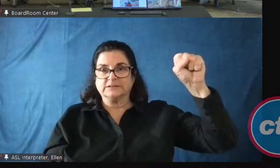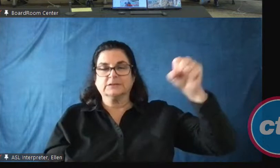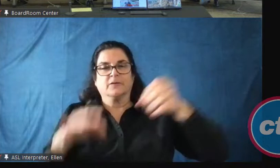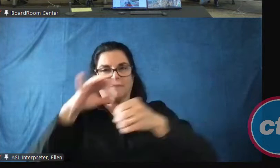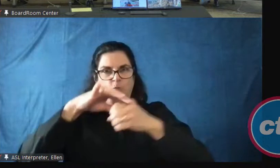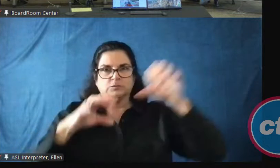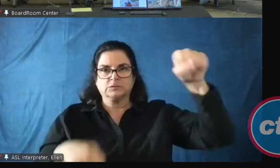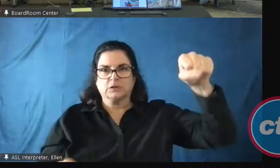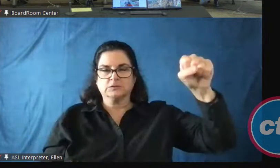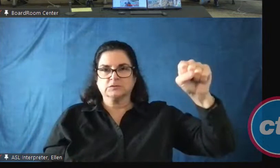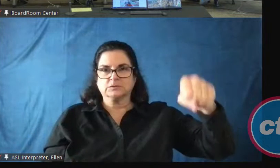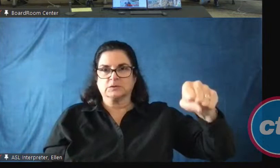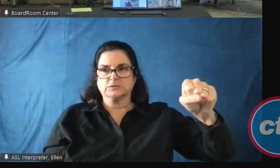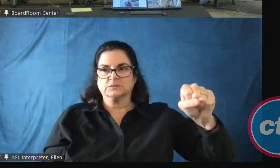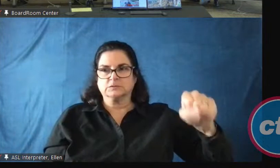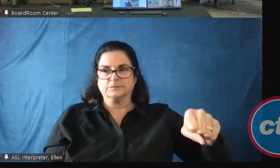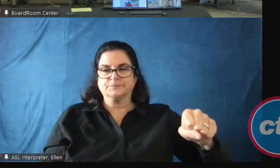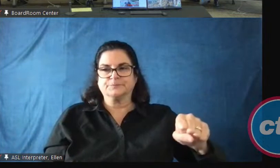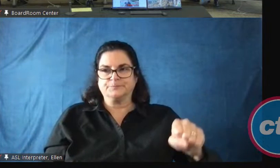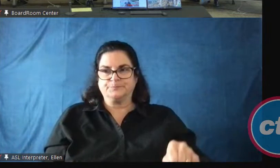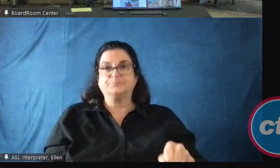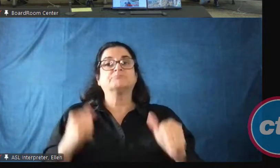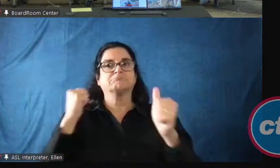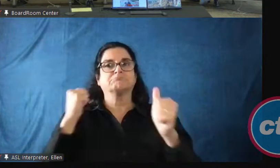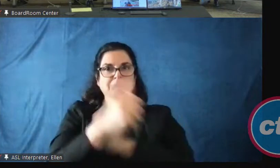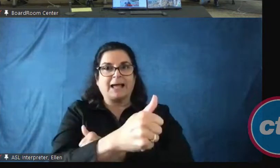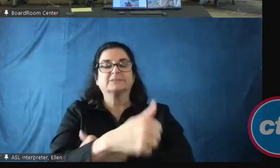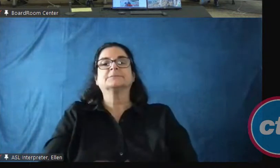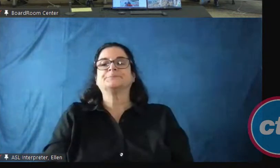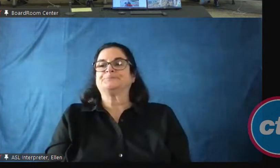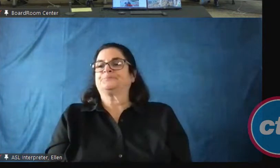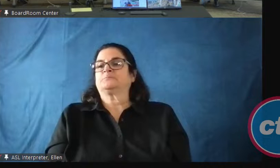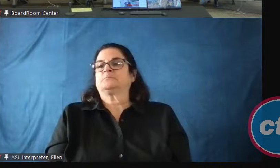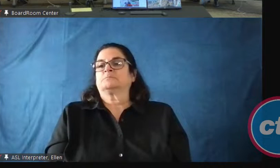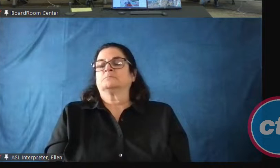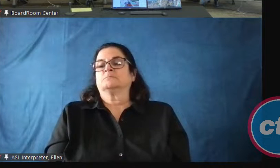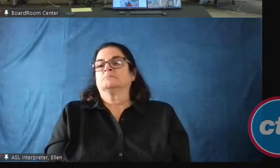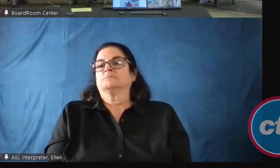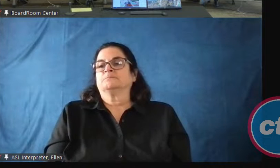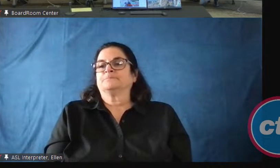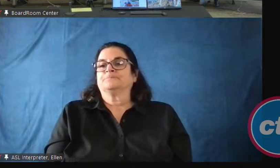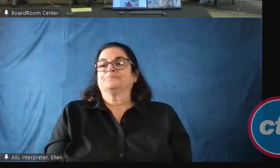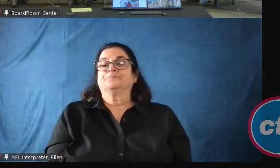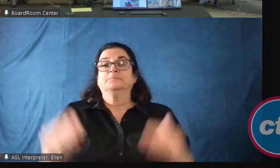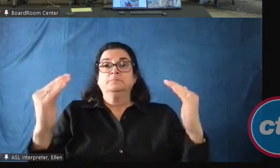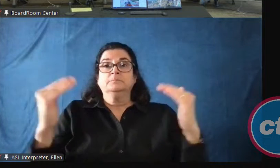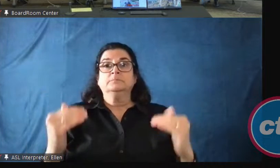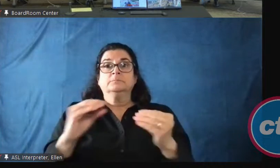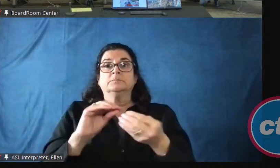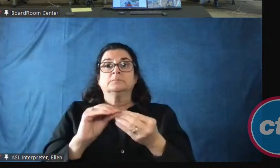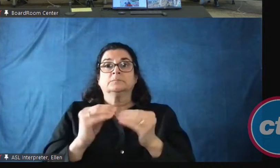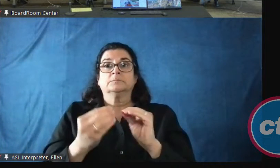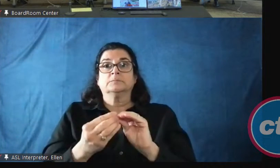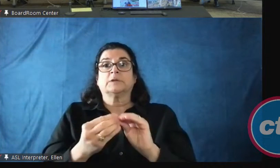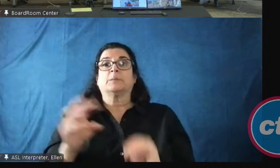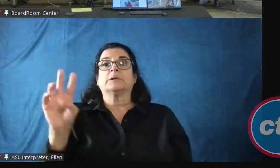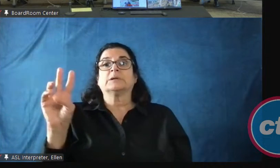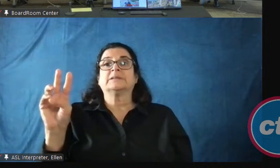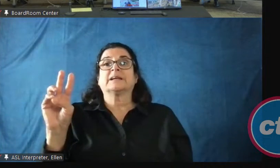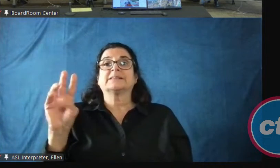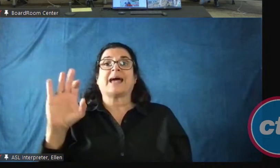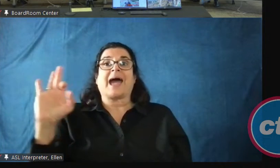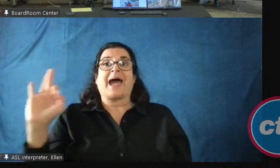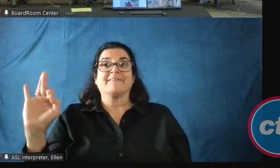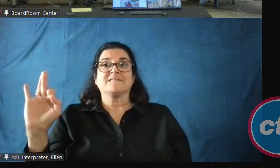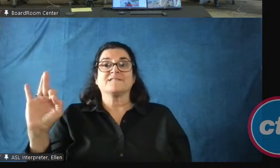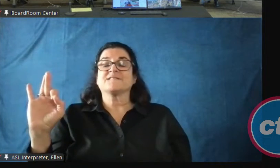Director Jakes? Yes. Director Eady? Yes. The motion passes. In connection with Board Agenda Item 6F, the board